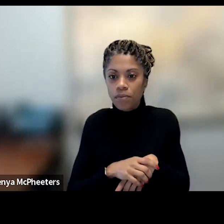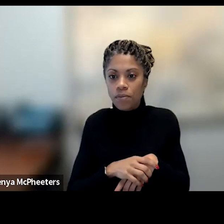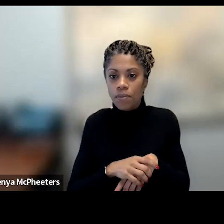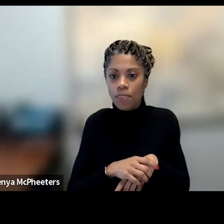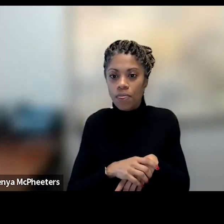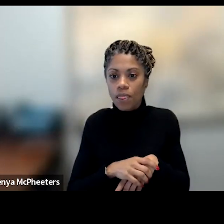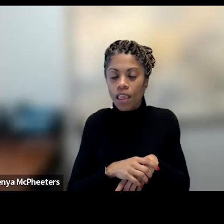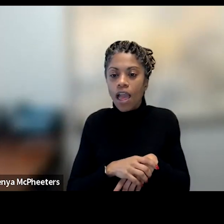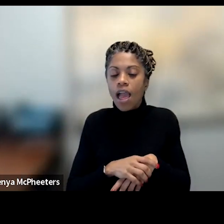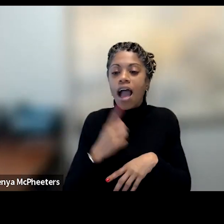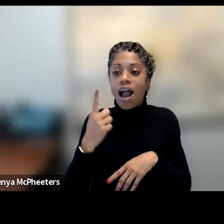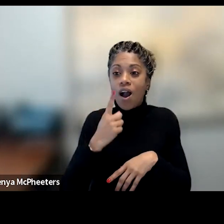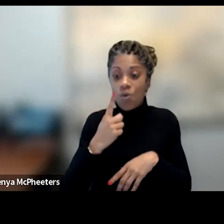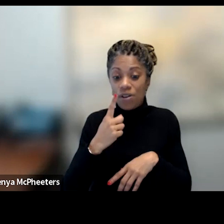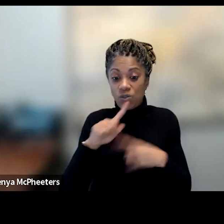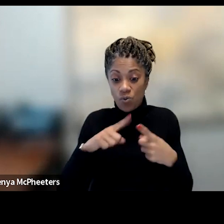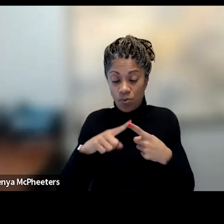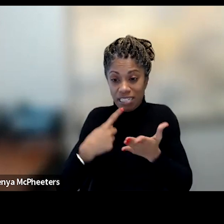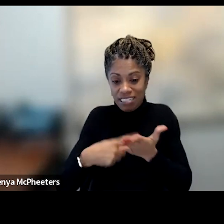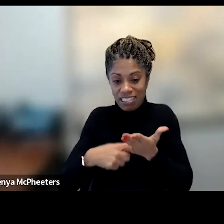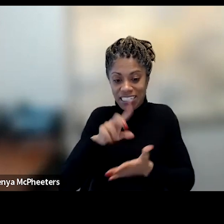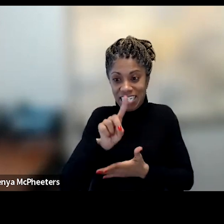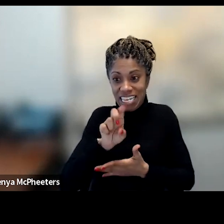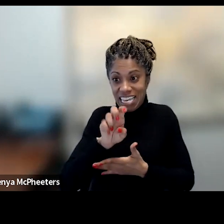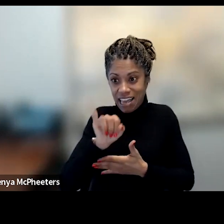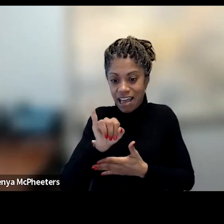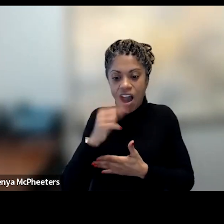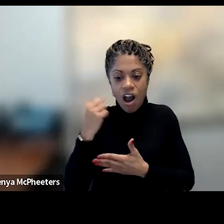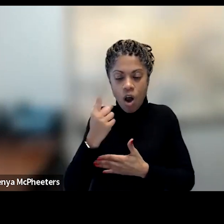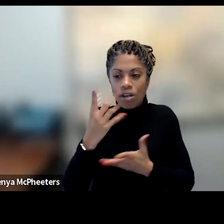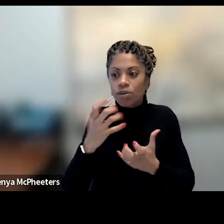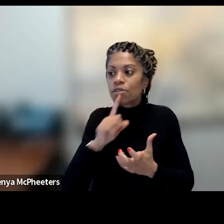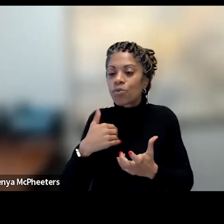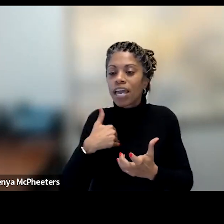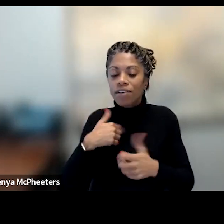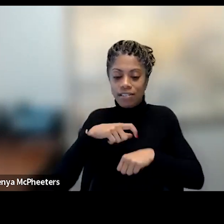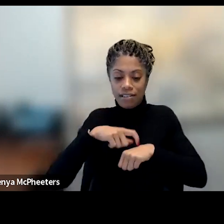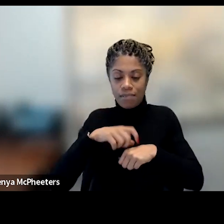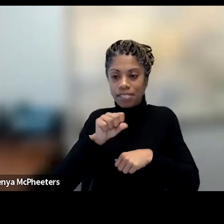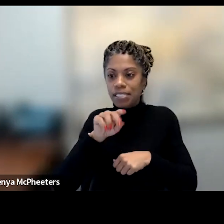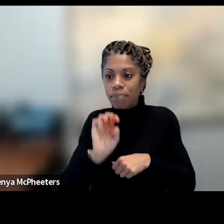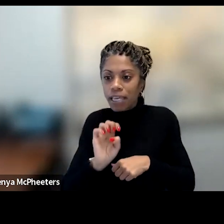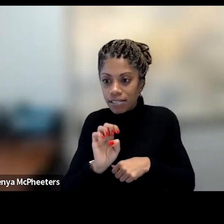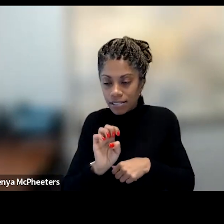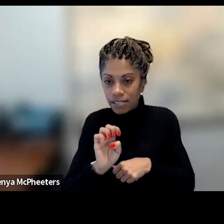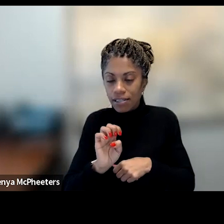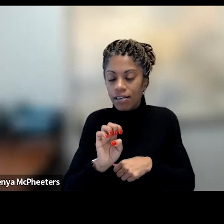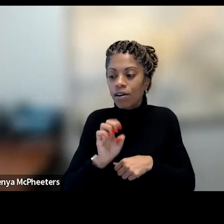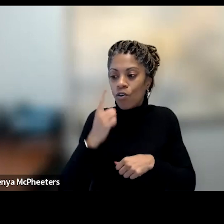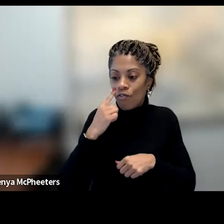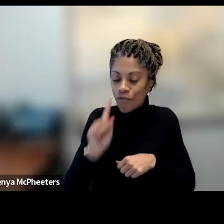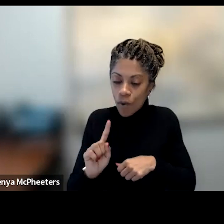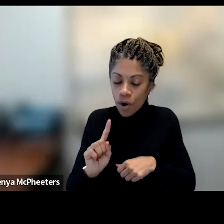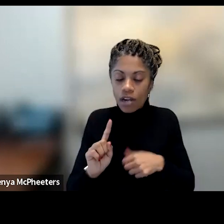and just give time and make space. And the other thing I think is really important in dialogues around equity is, this notion always comes